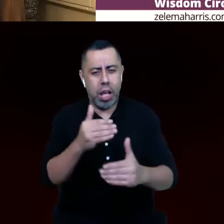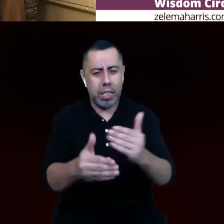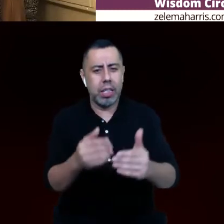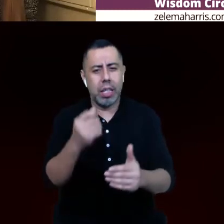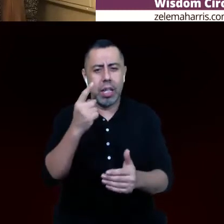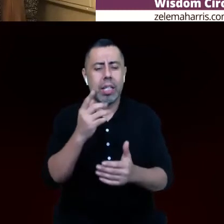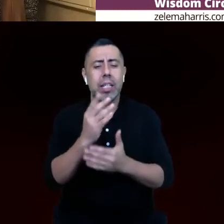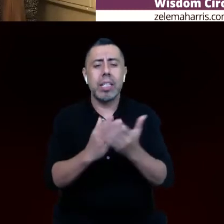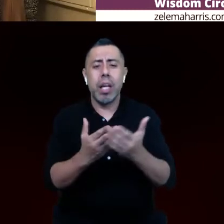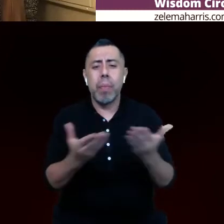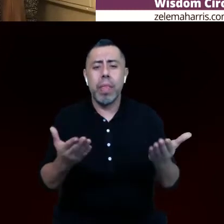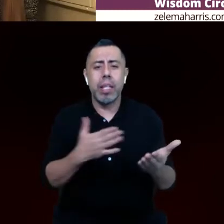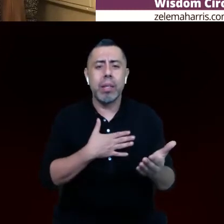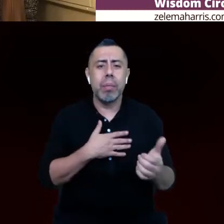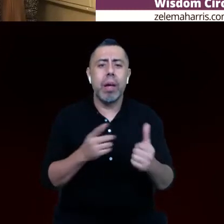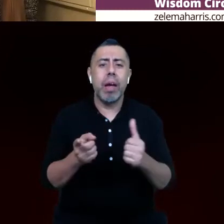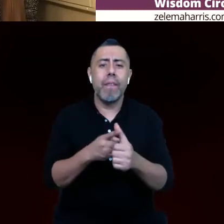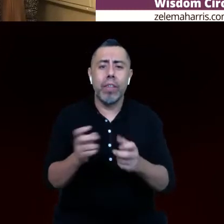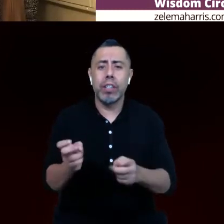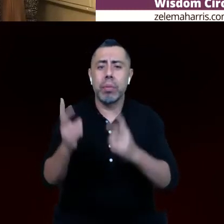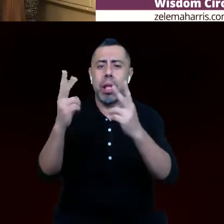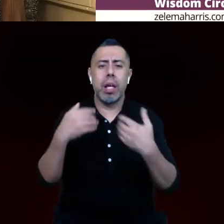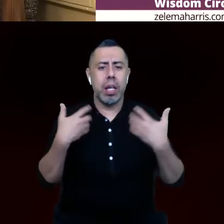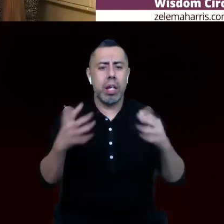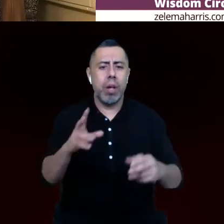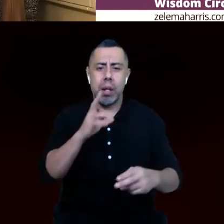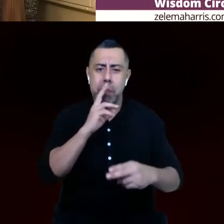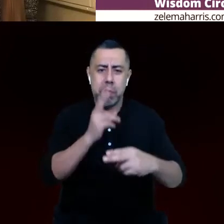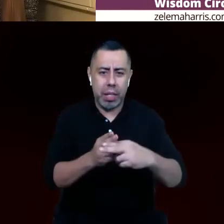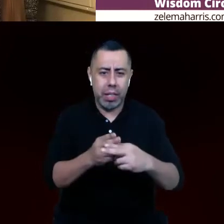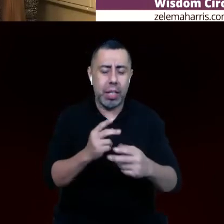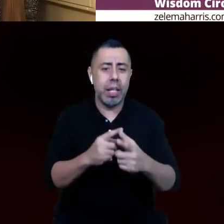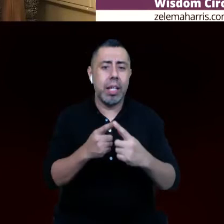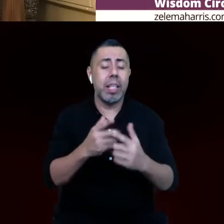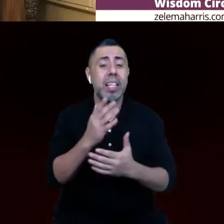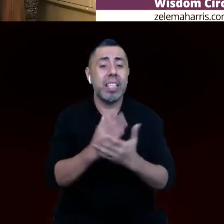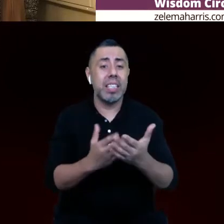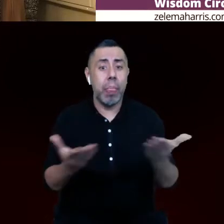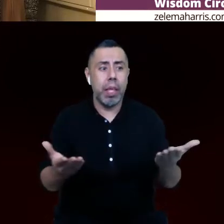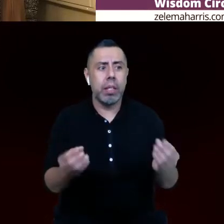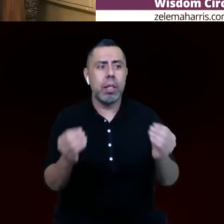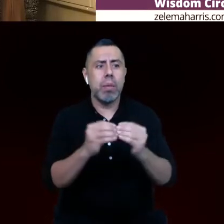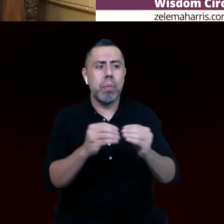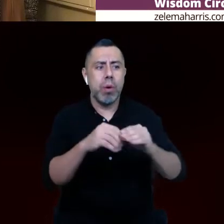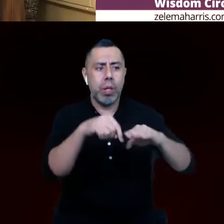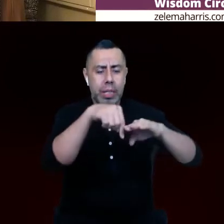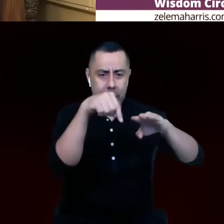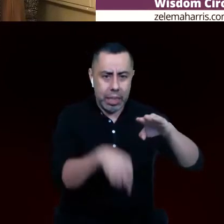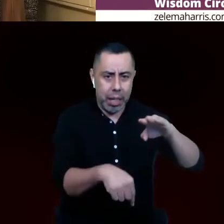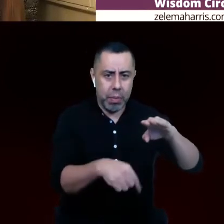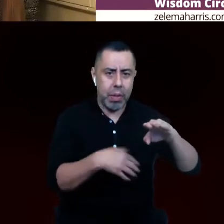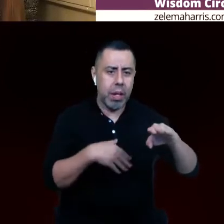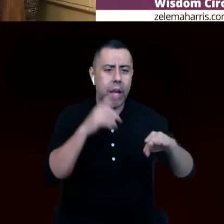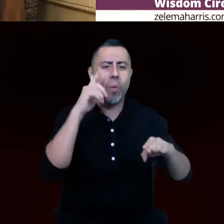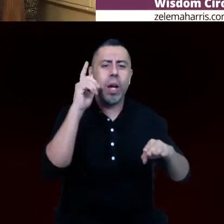first blog, I didn't want to mention. And then there are some that are even deeper. I would have pulled back more